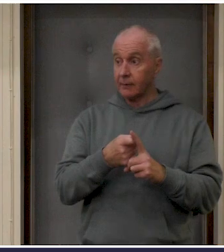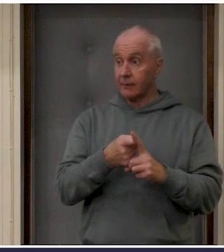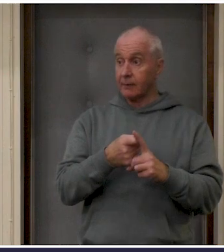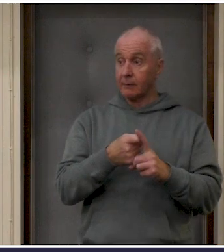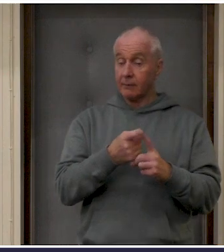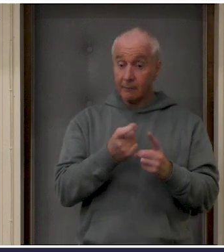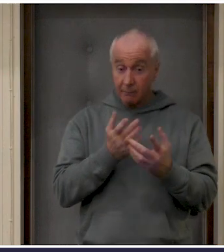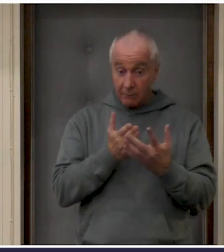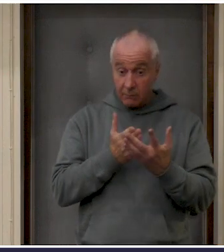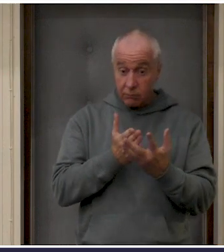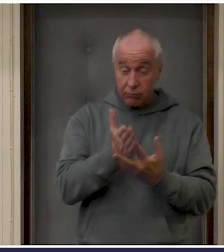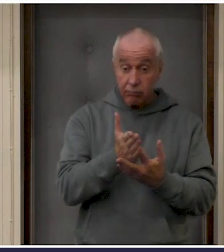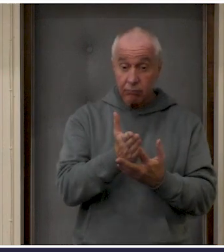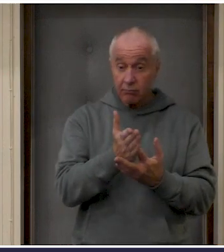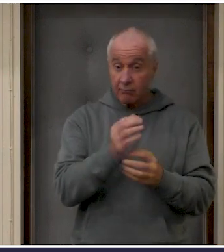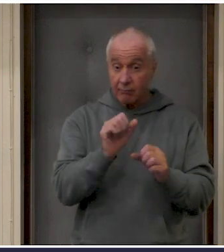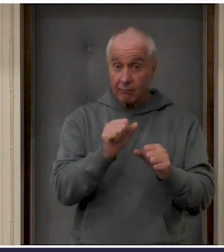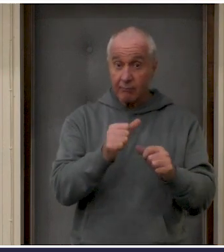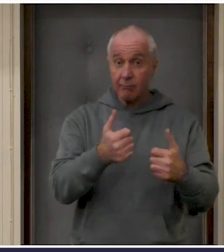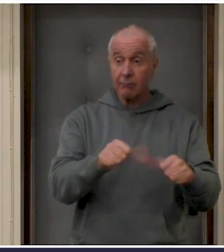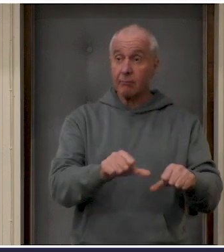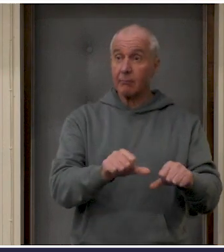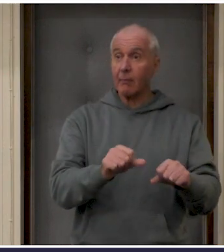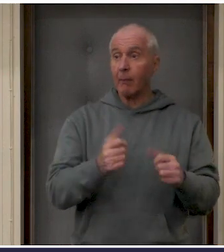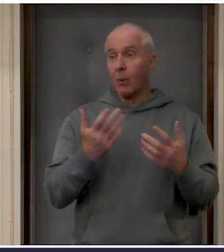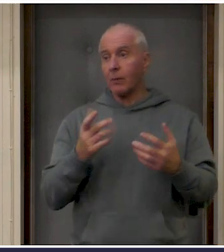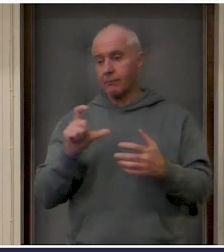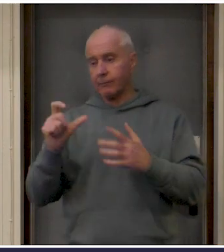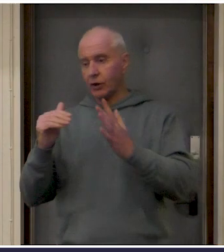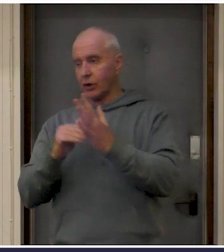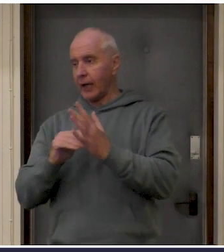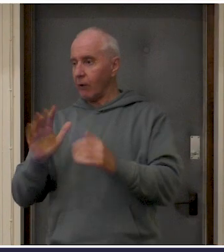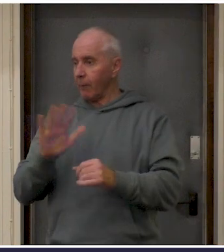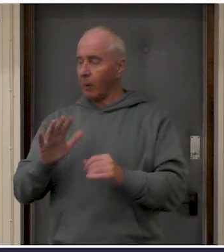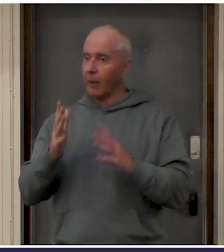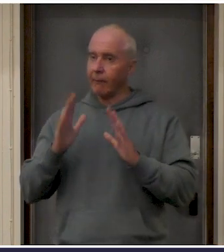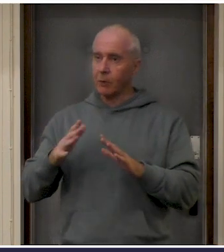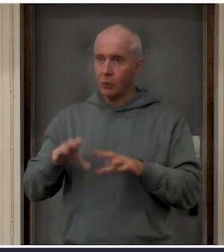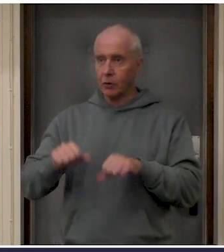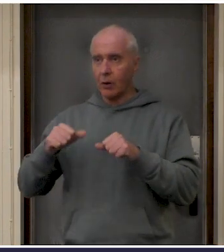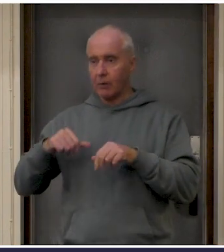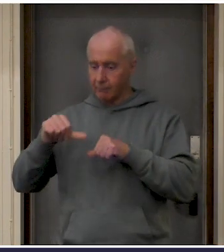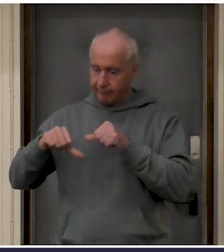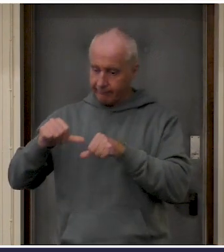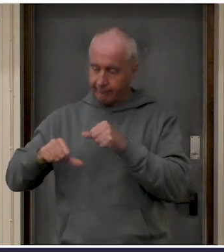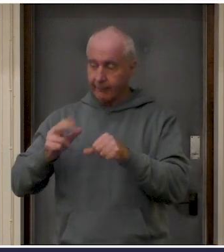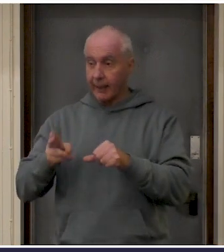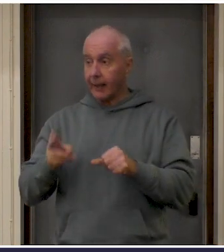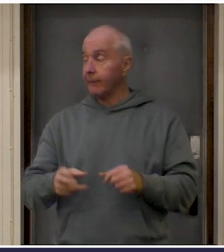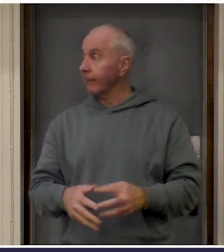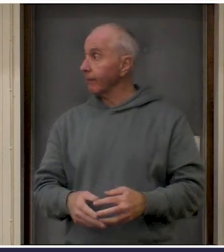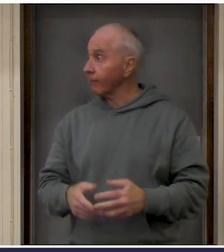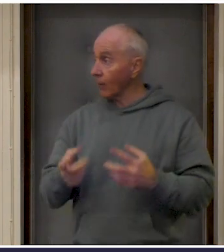regulatory process. But we now want to go build these in the Czech Republic as well. Well, we have to start again, essentially. Now, we're doing